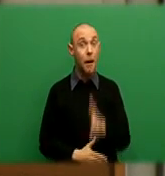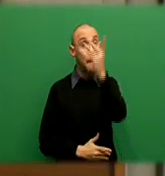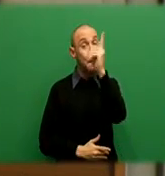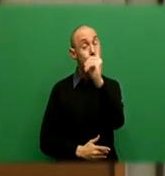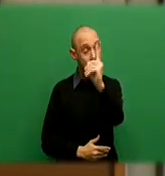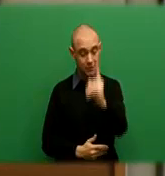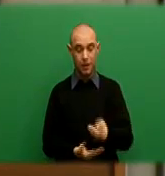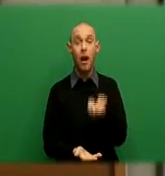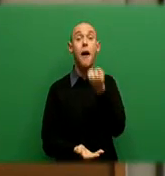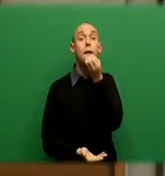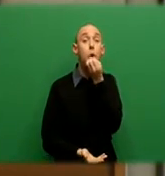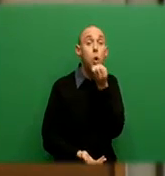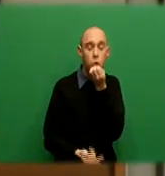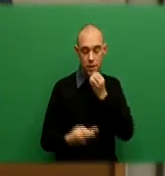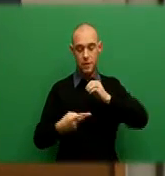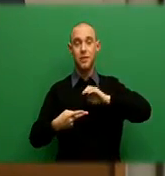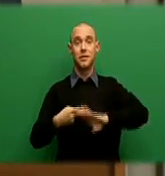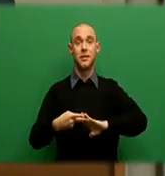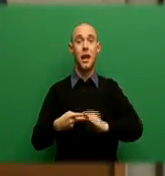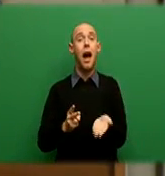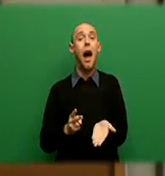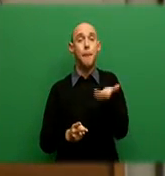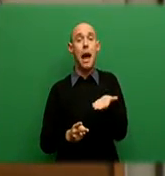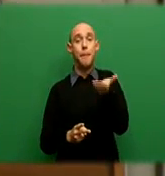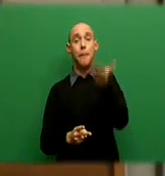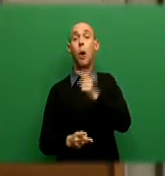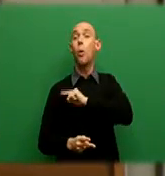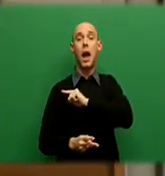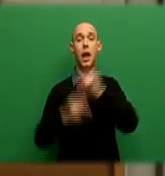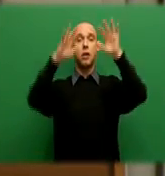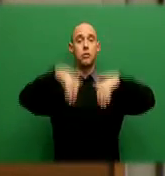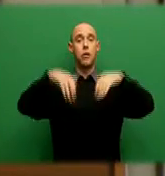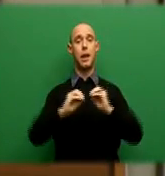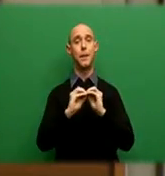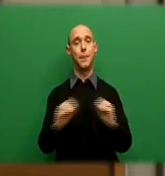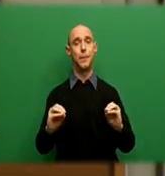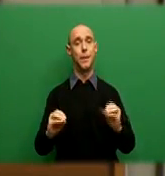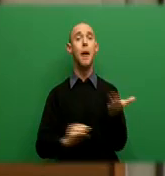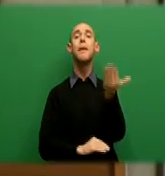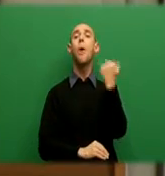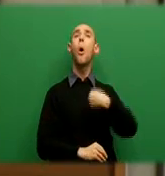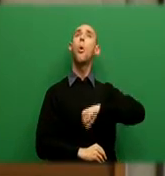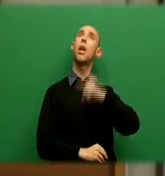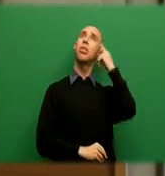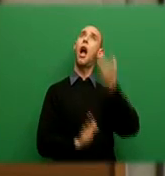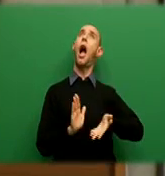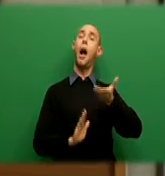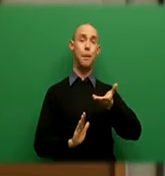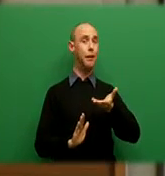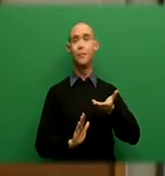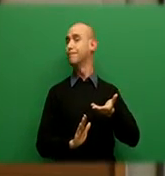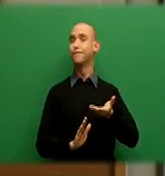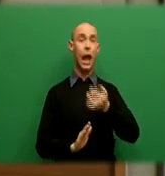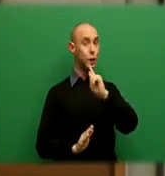depreciated exchange rate have intensified by more than previously forecast and remain a significant upside